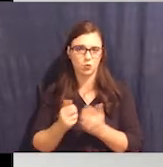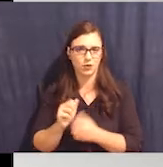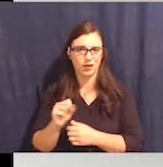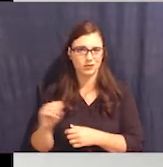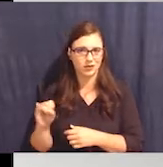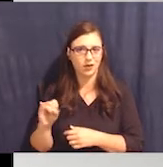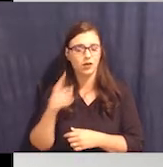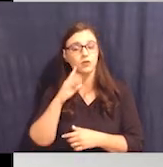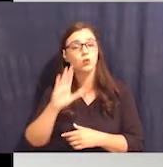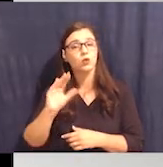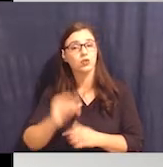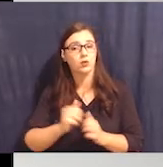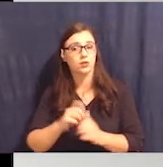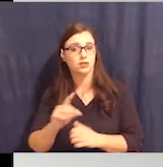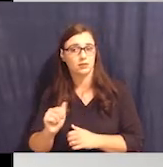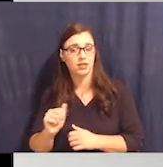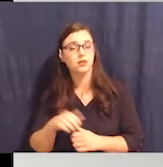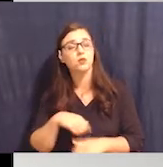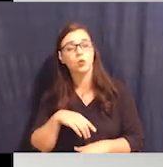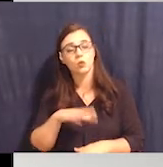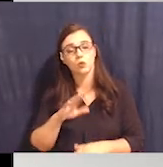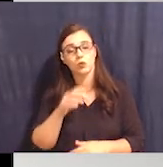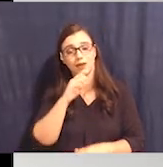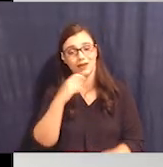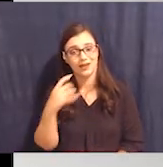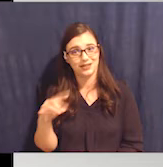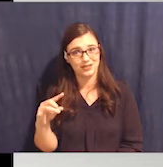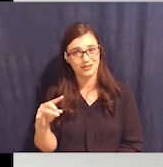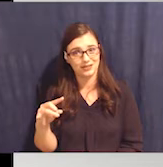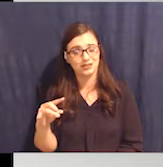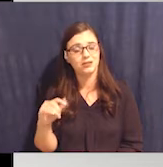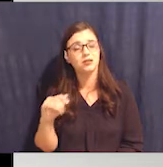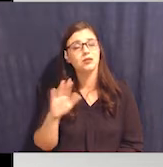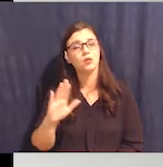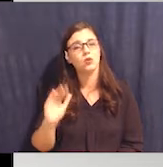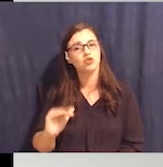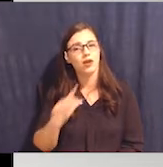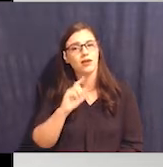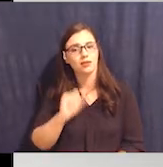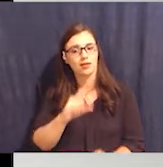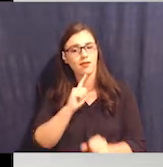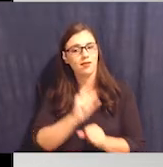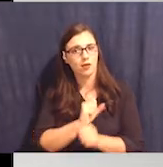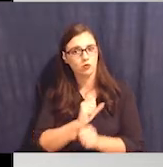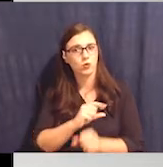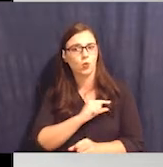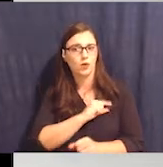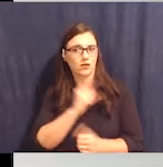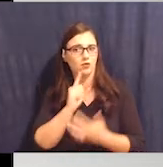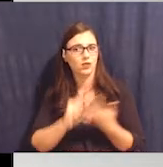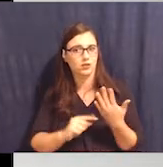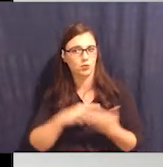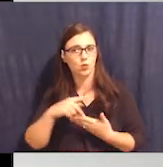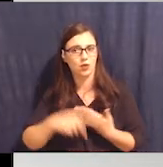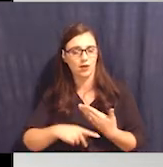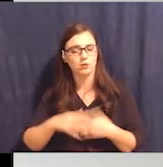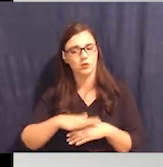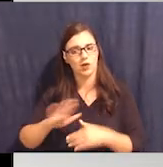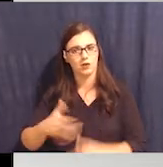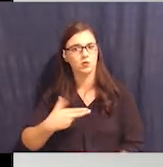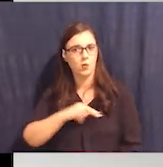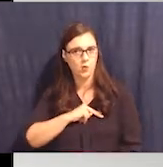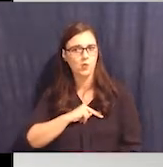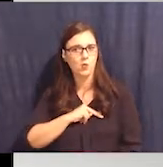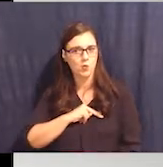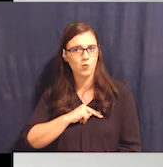SSI, for your child with a disability. So at 18, your child can actually qualify for these